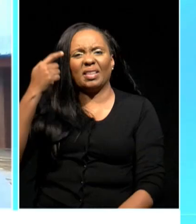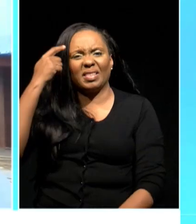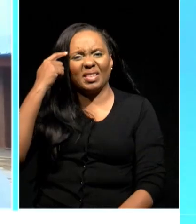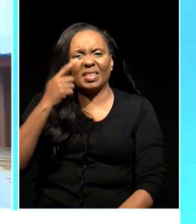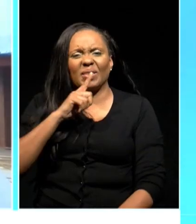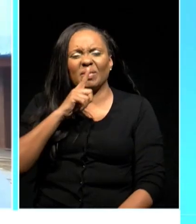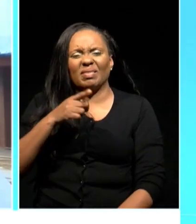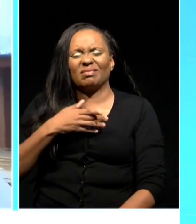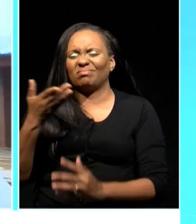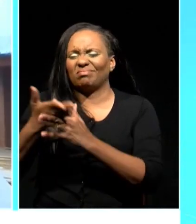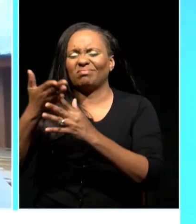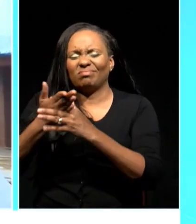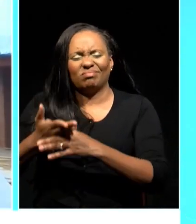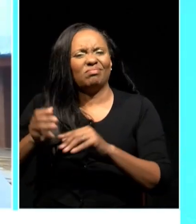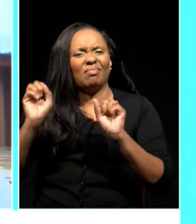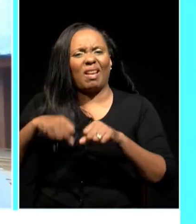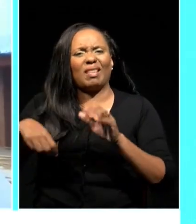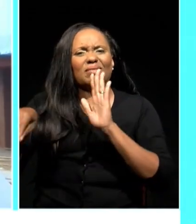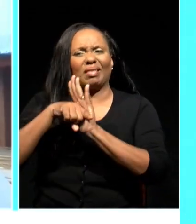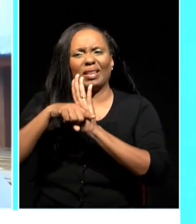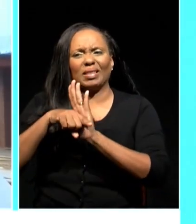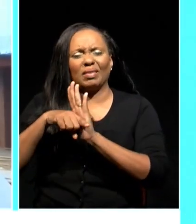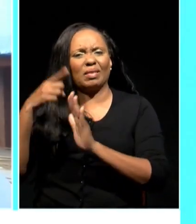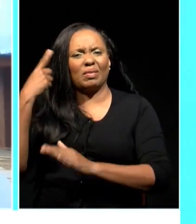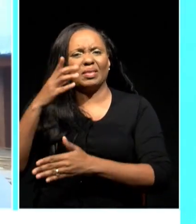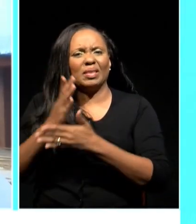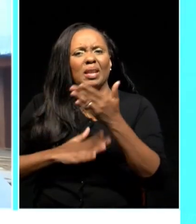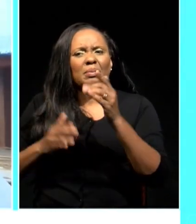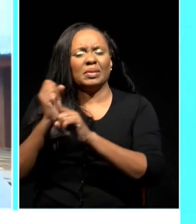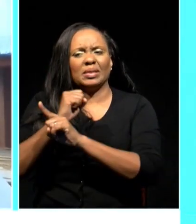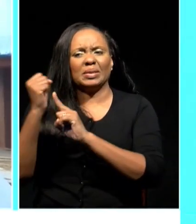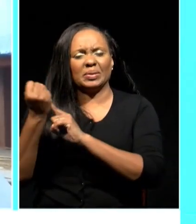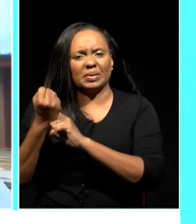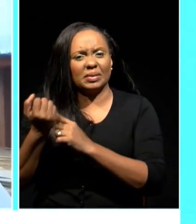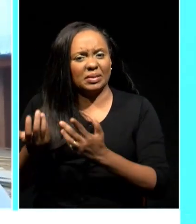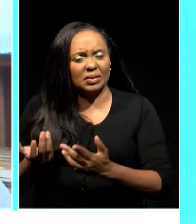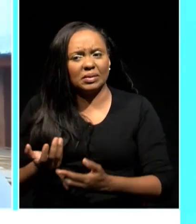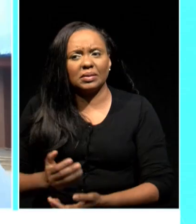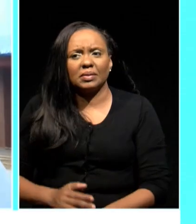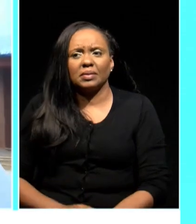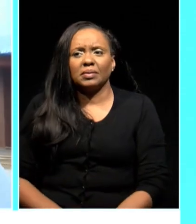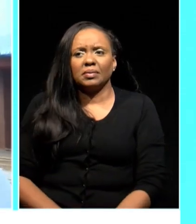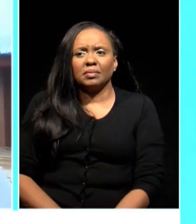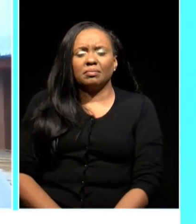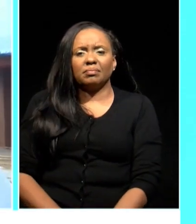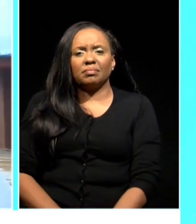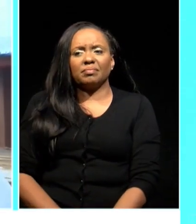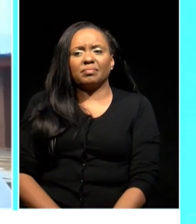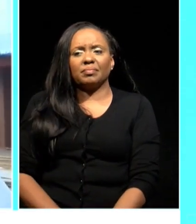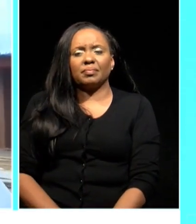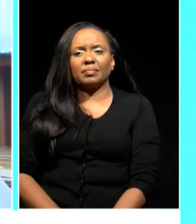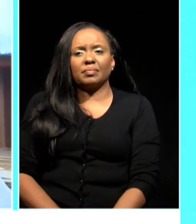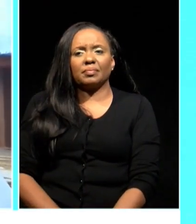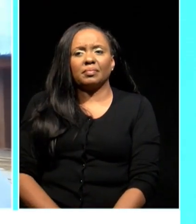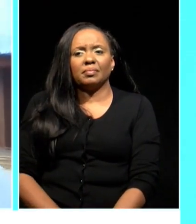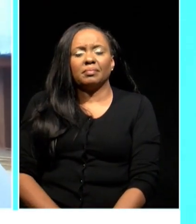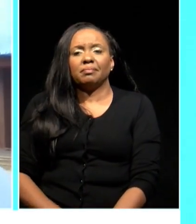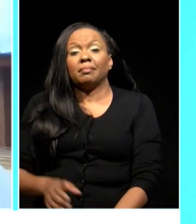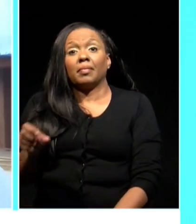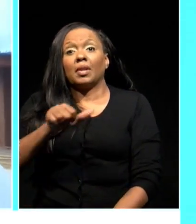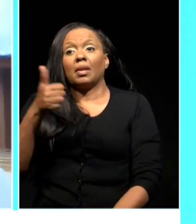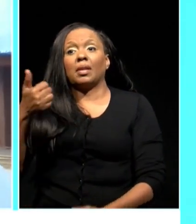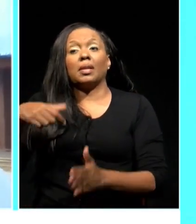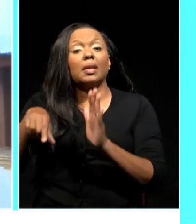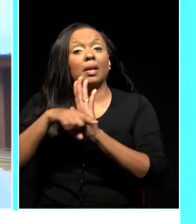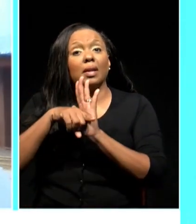could have some negative impact in some cases. And the other thing that would be a low light for me